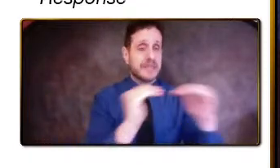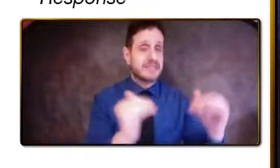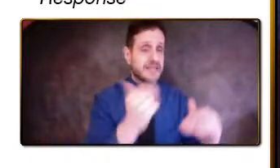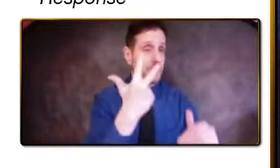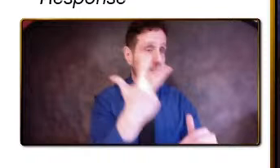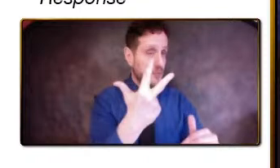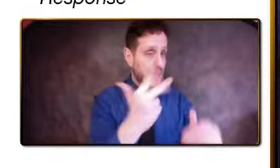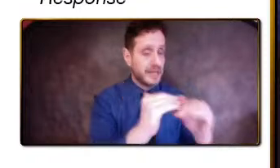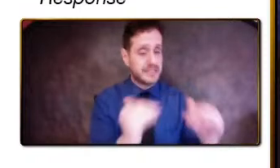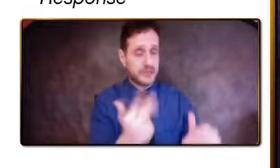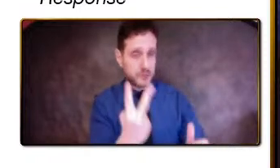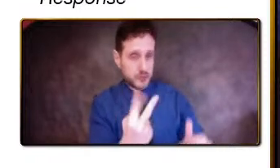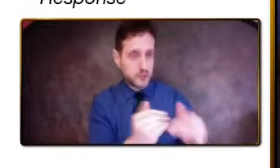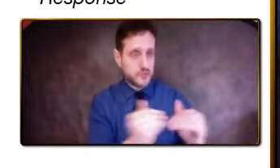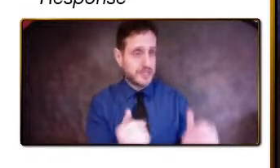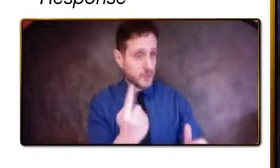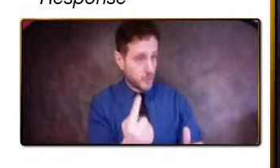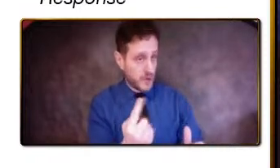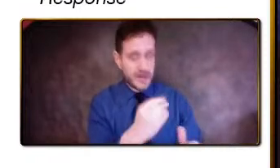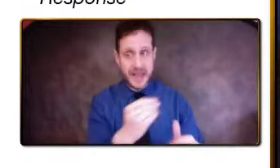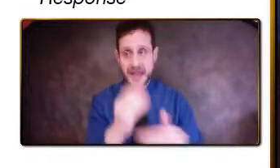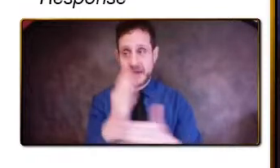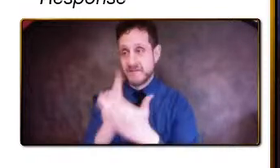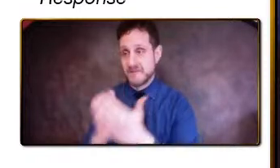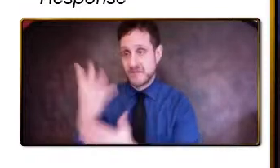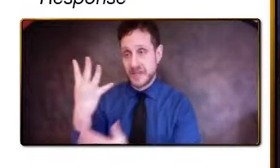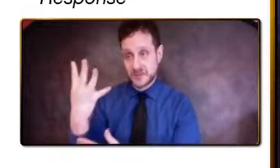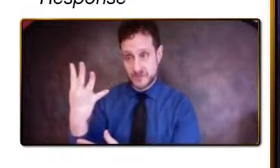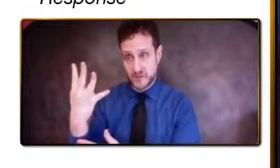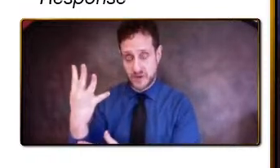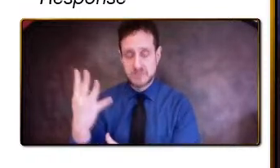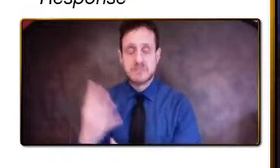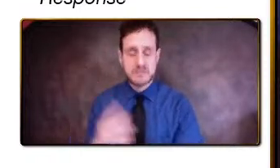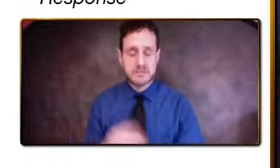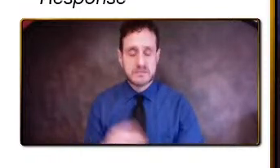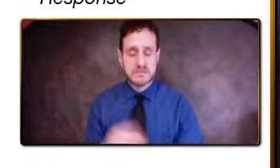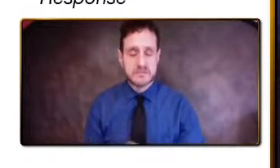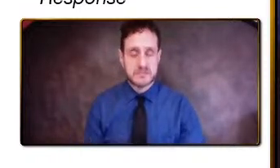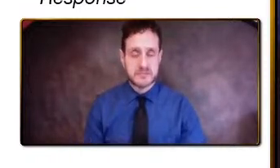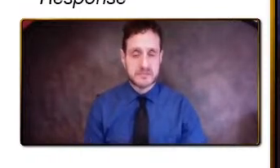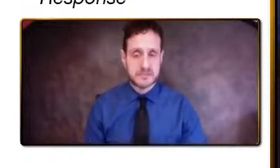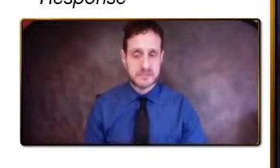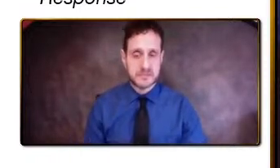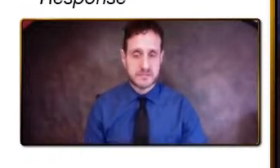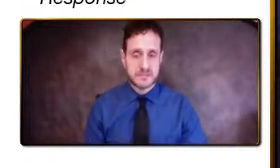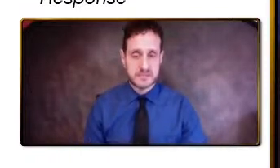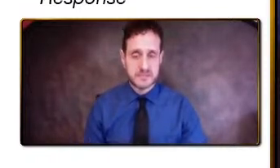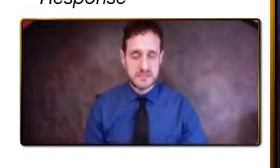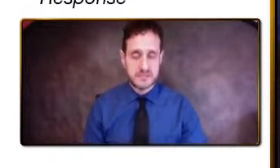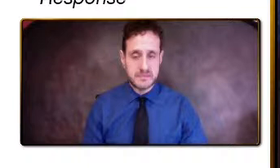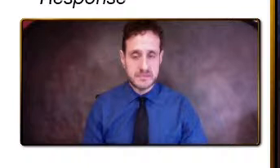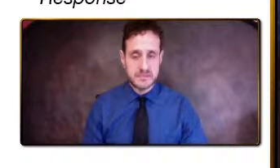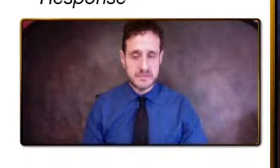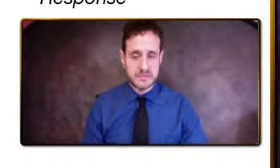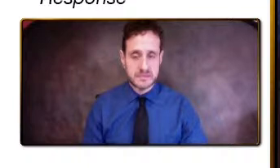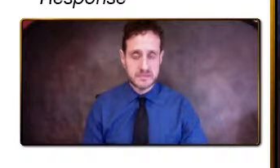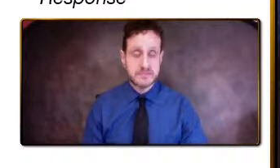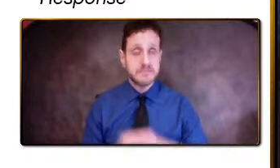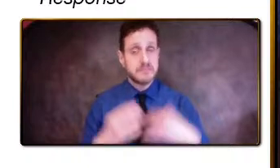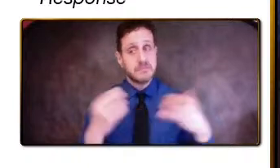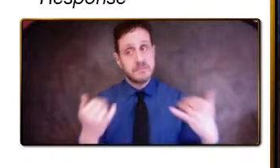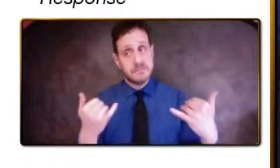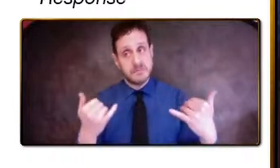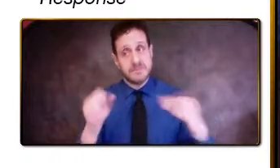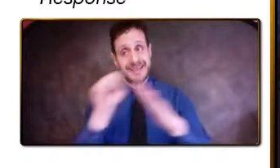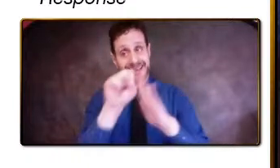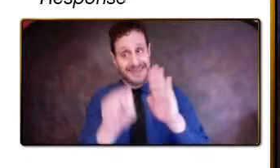what everybody should be focused on. We just essentially have moved the whole state to a point where,